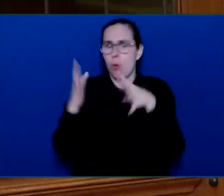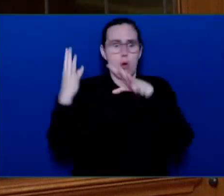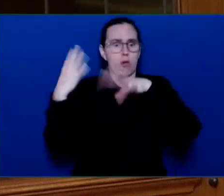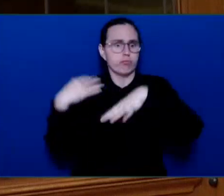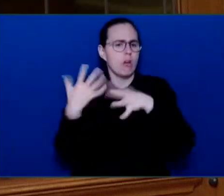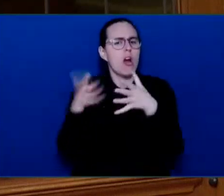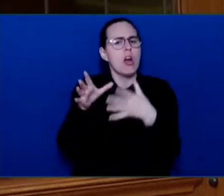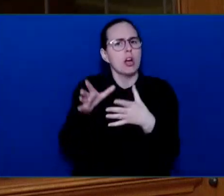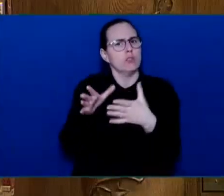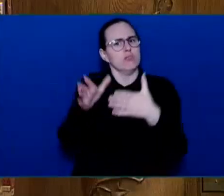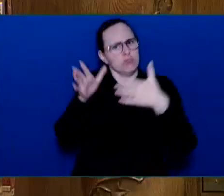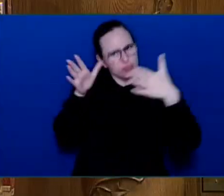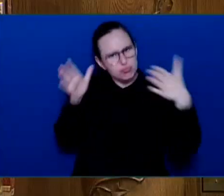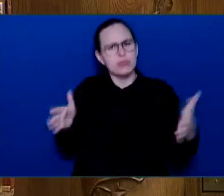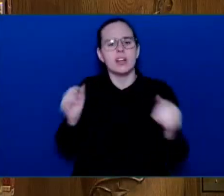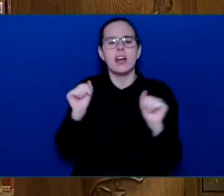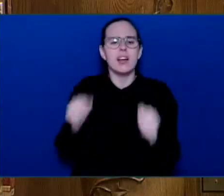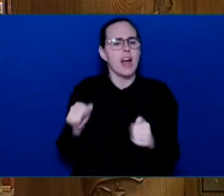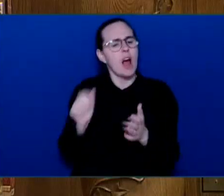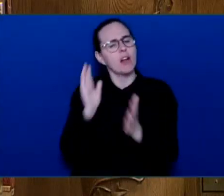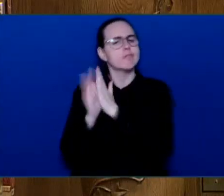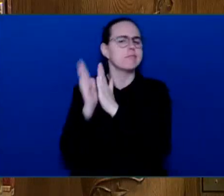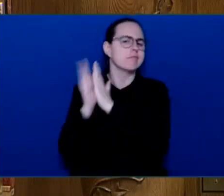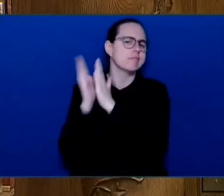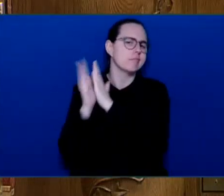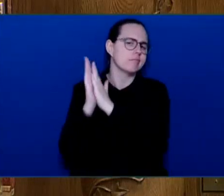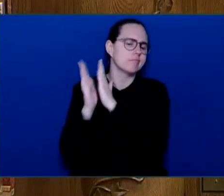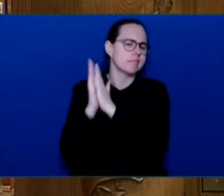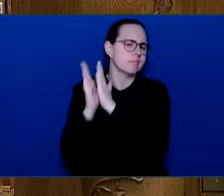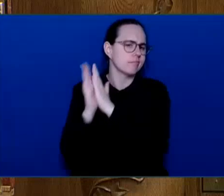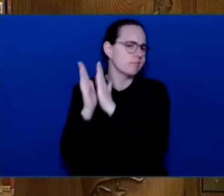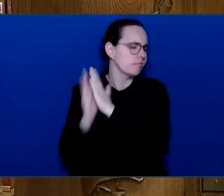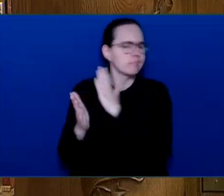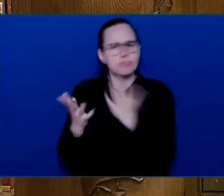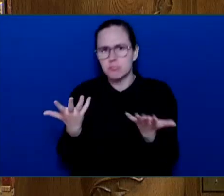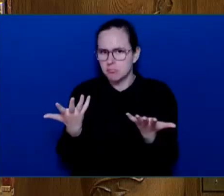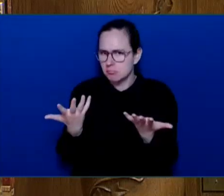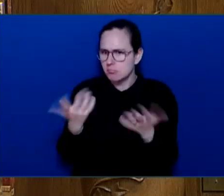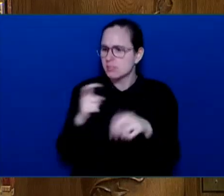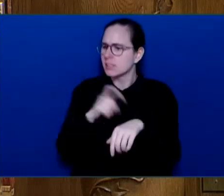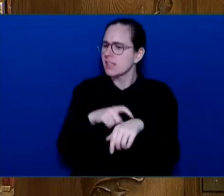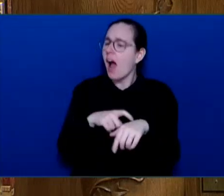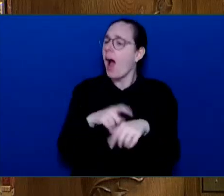kids. Minister of Transportation and Infrastructure.